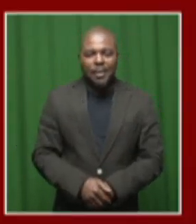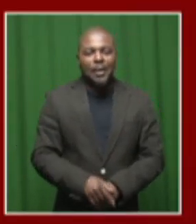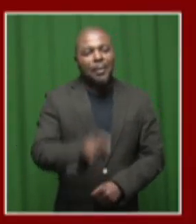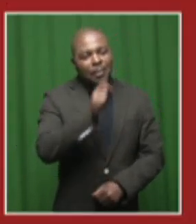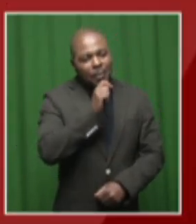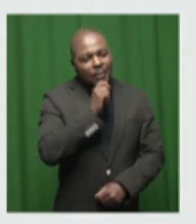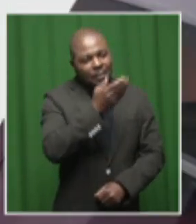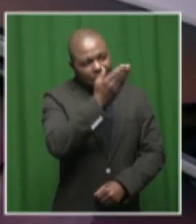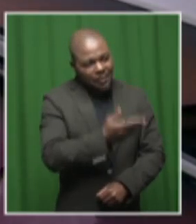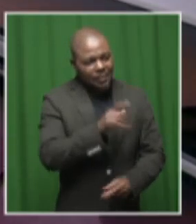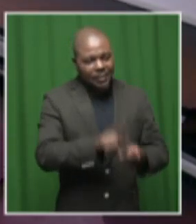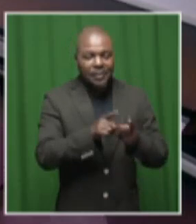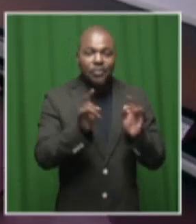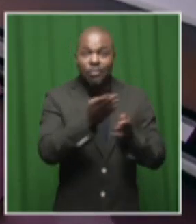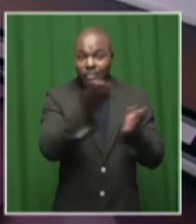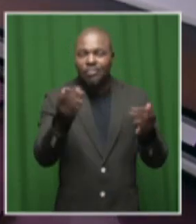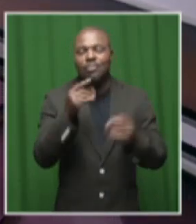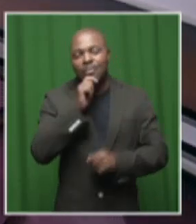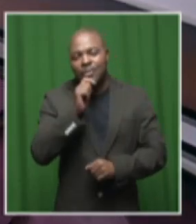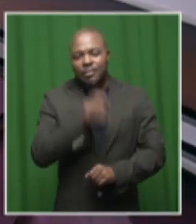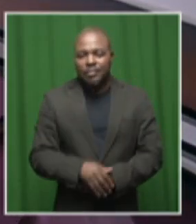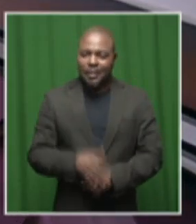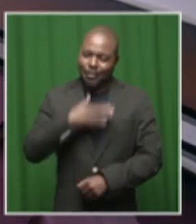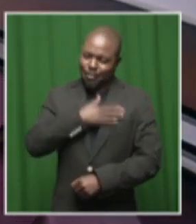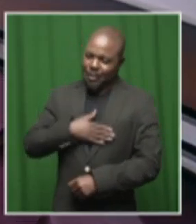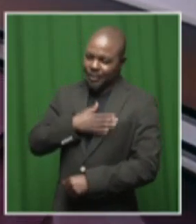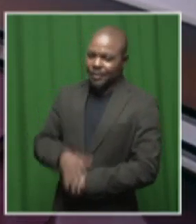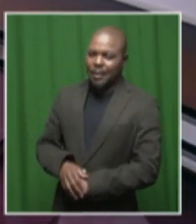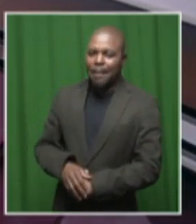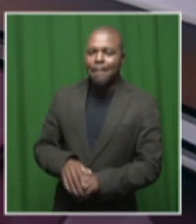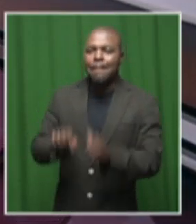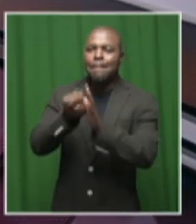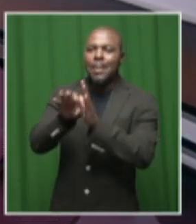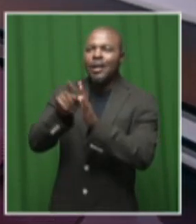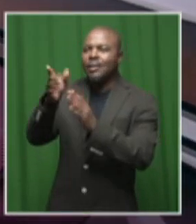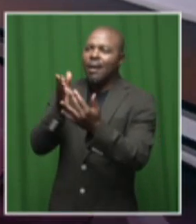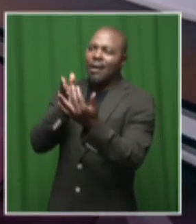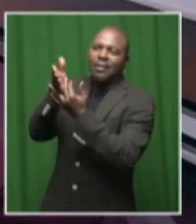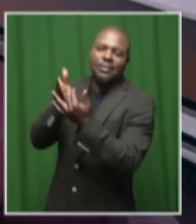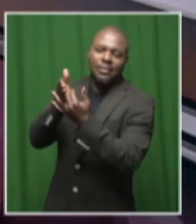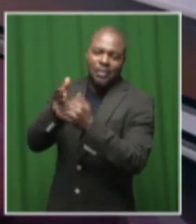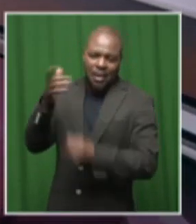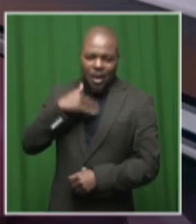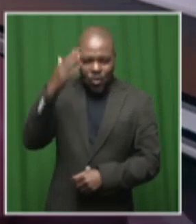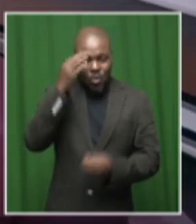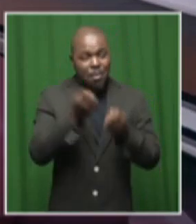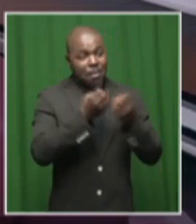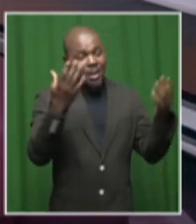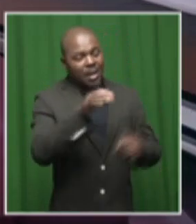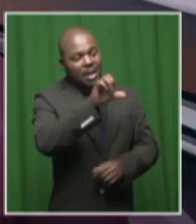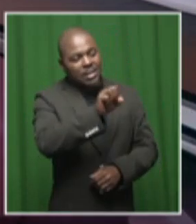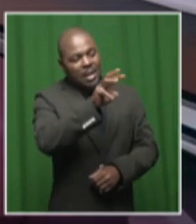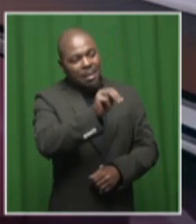to the viewers. It's an absolute pleasure. Let's now talk about, access to markets. I know that so many SMEs and